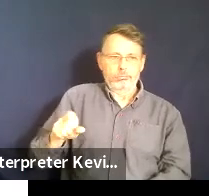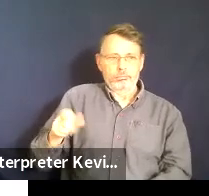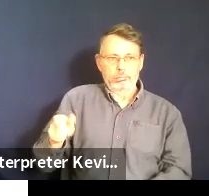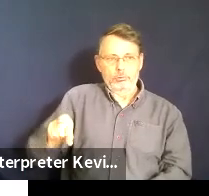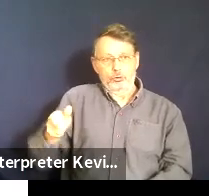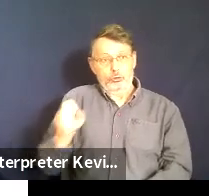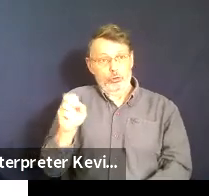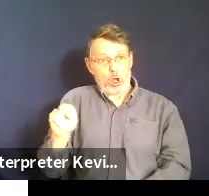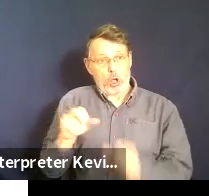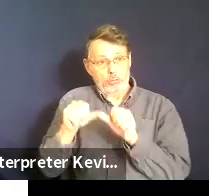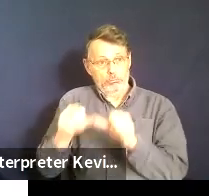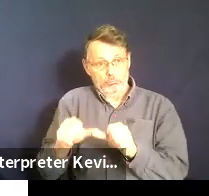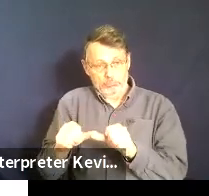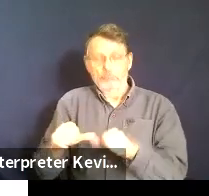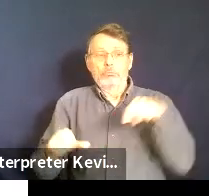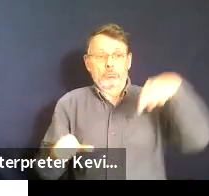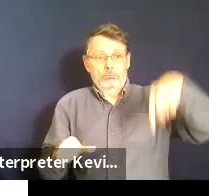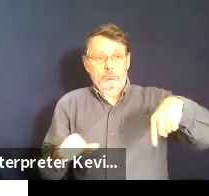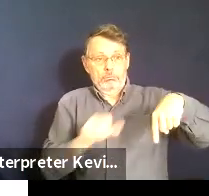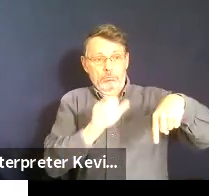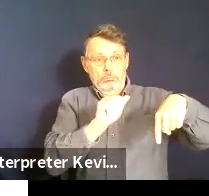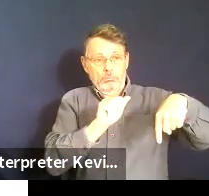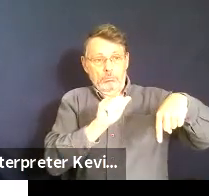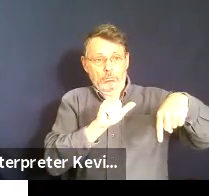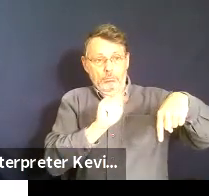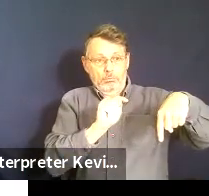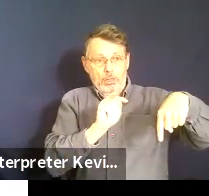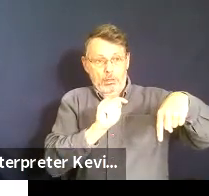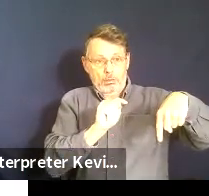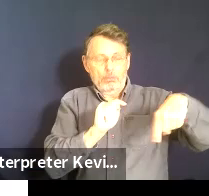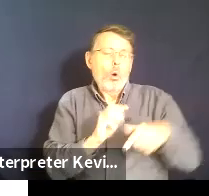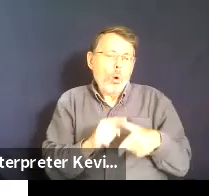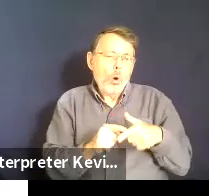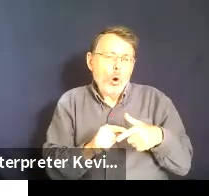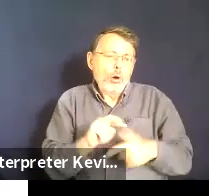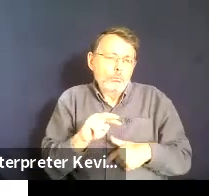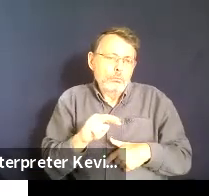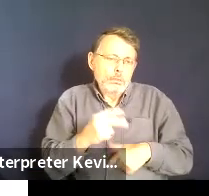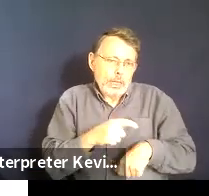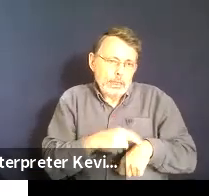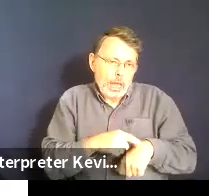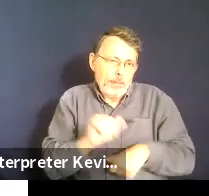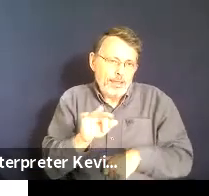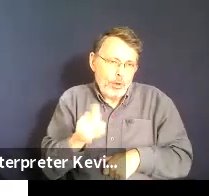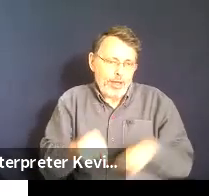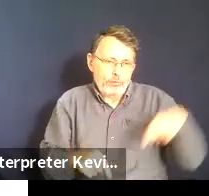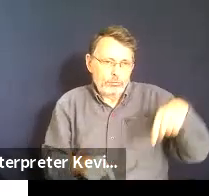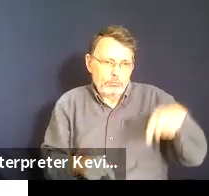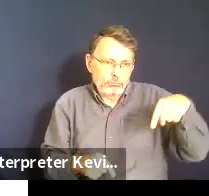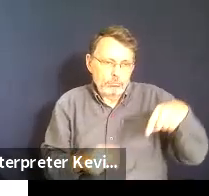on, press the Alt key once or press it again a second time if needed.